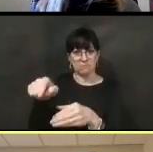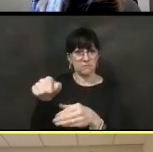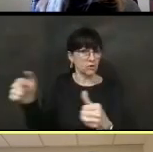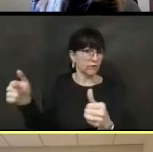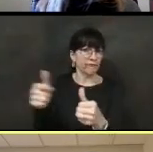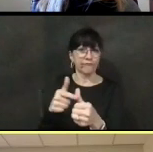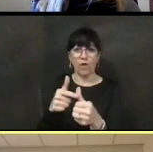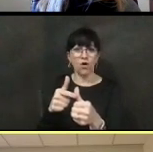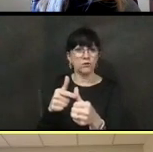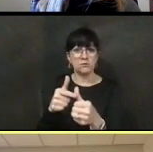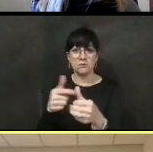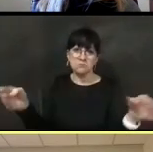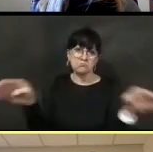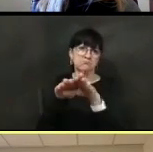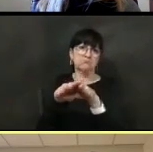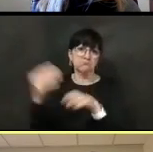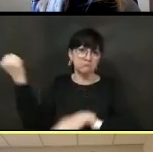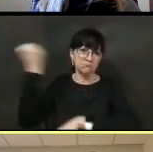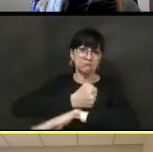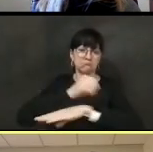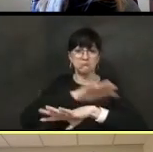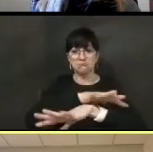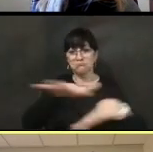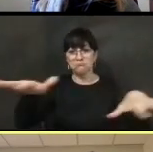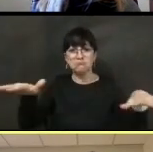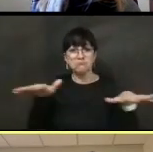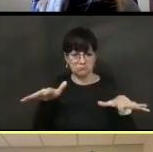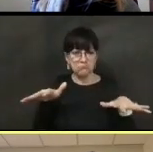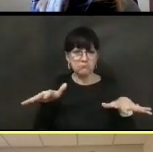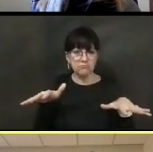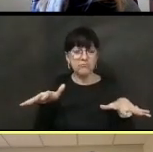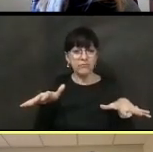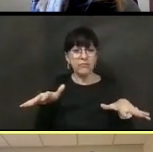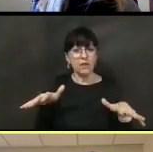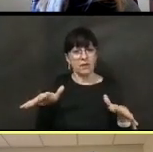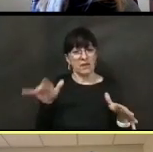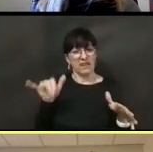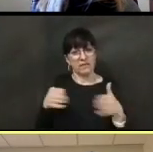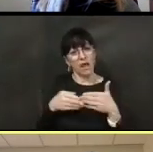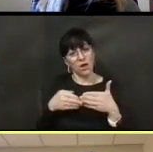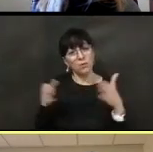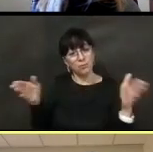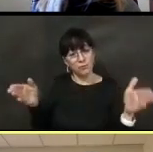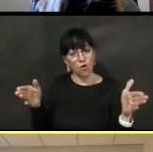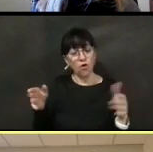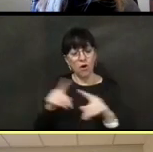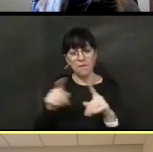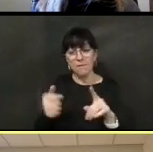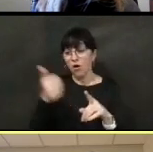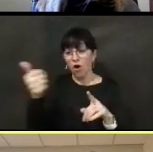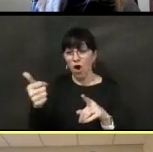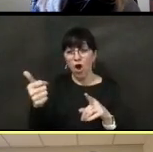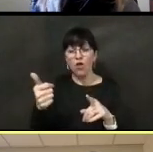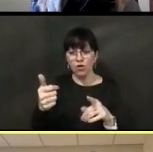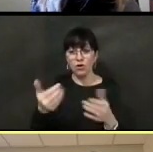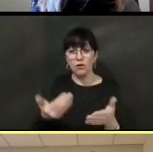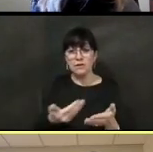expanded the program to apply also to personal care services, which is a broad category that includes a lot of the small businesses in the cosmetology